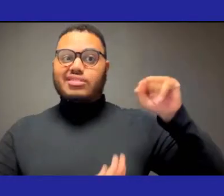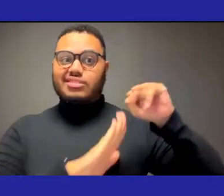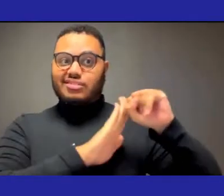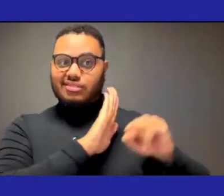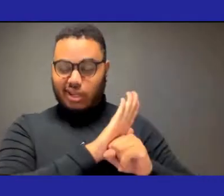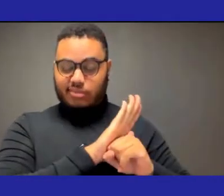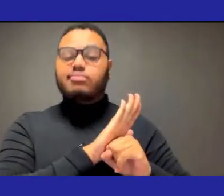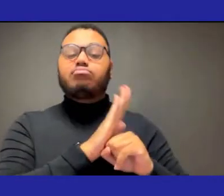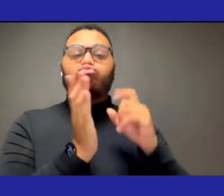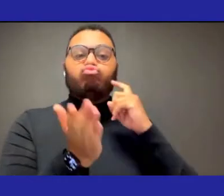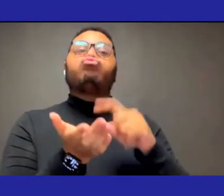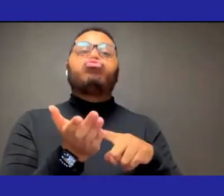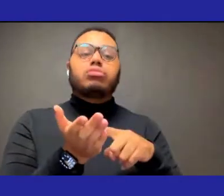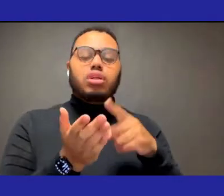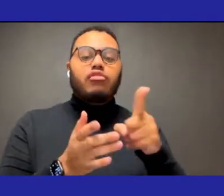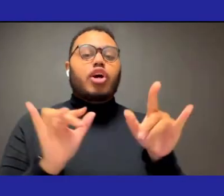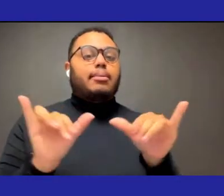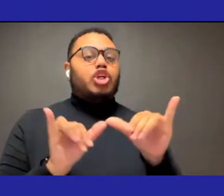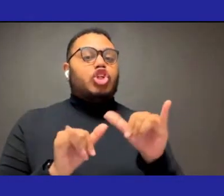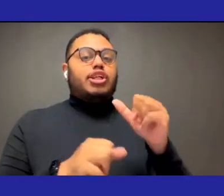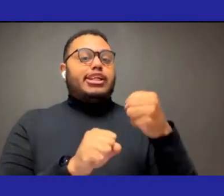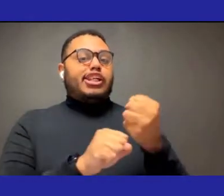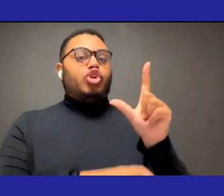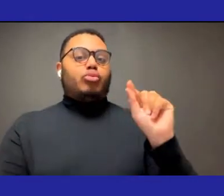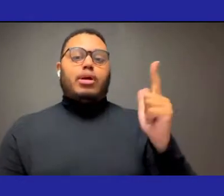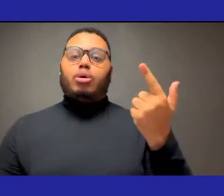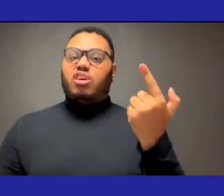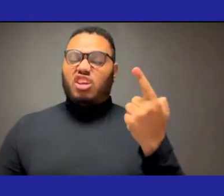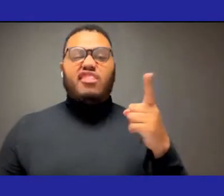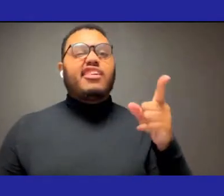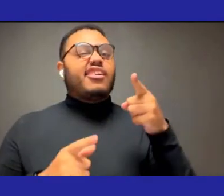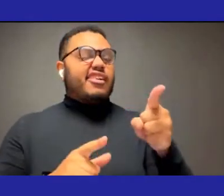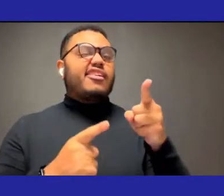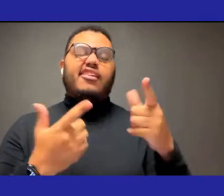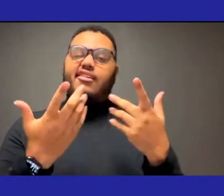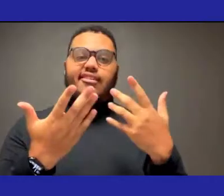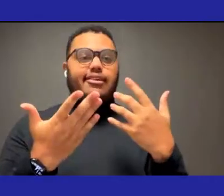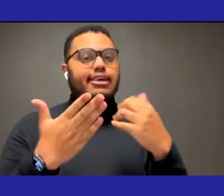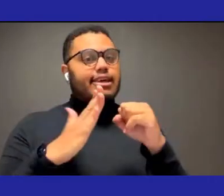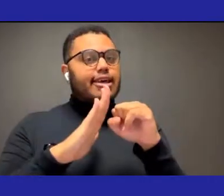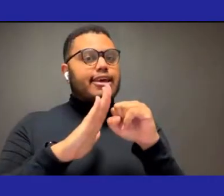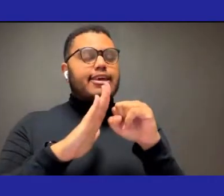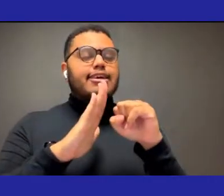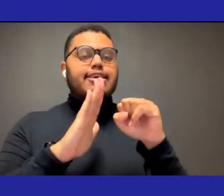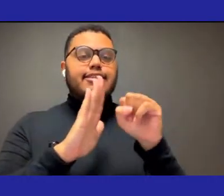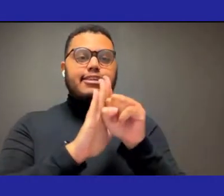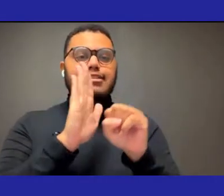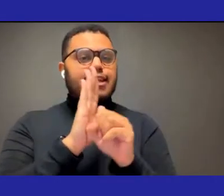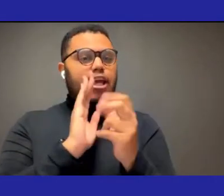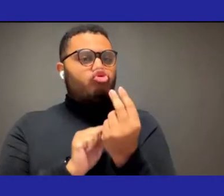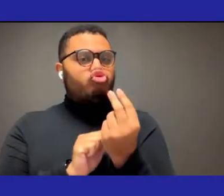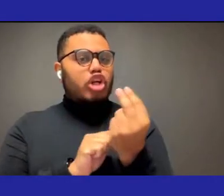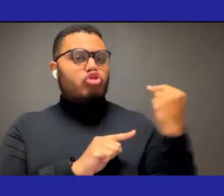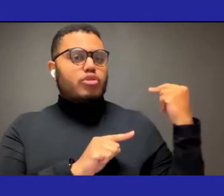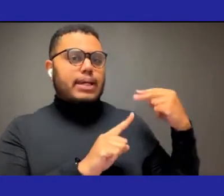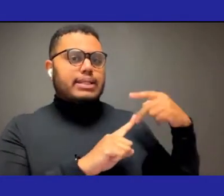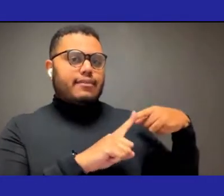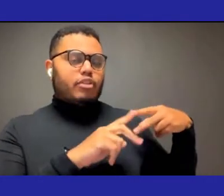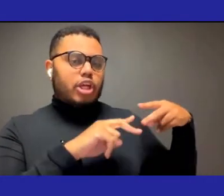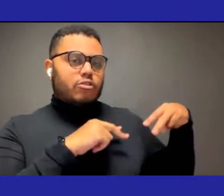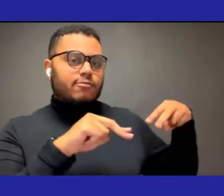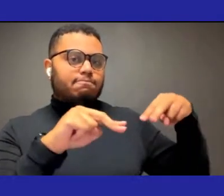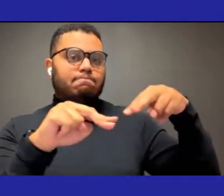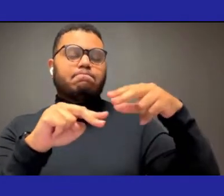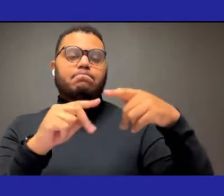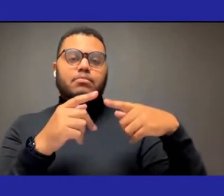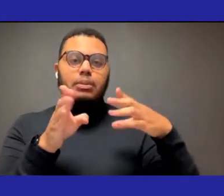For measurement year 2021, the state retrospectively reviewed plans performances in this